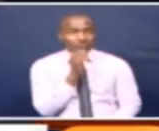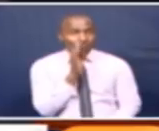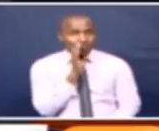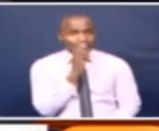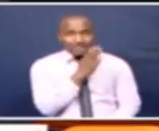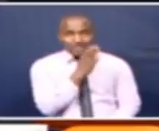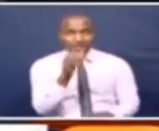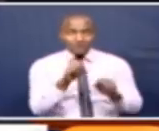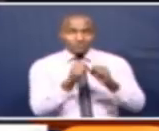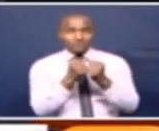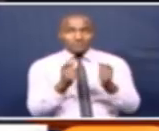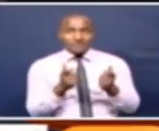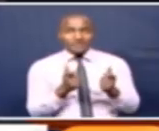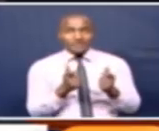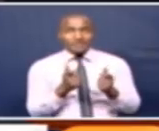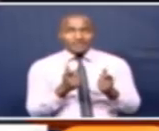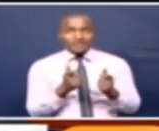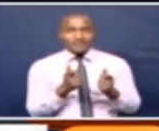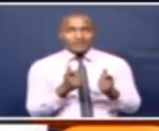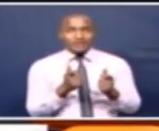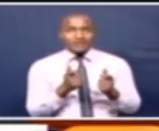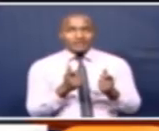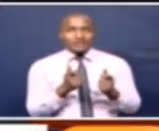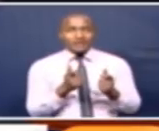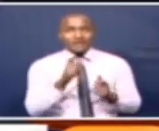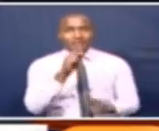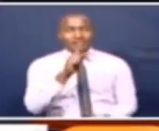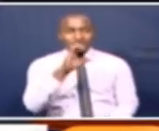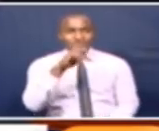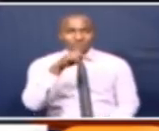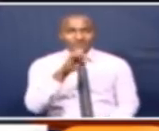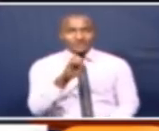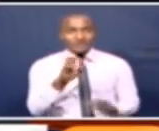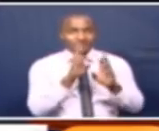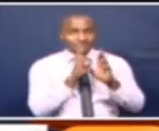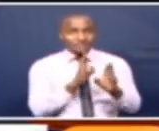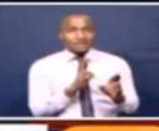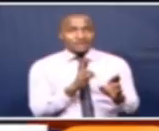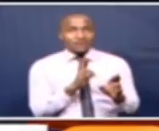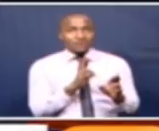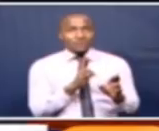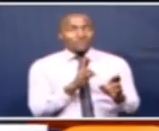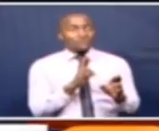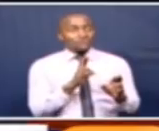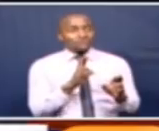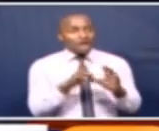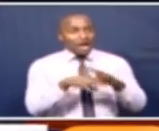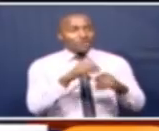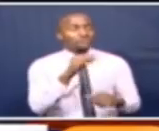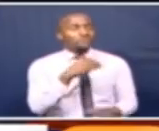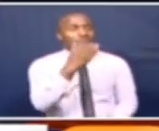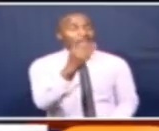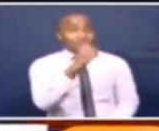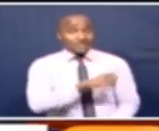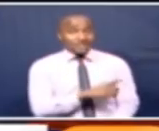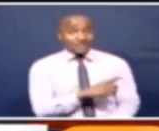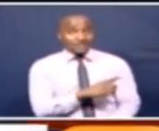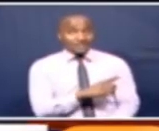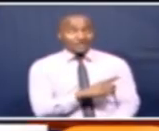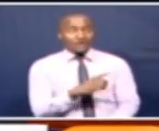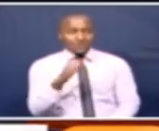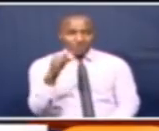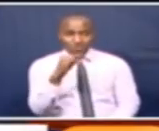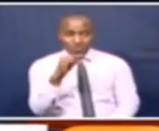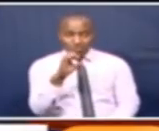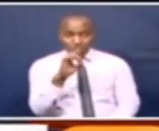on social media that the KCP results would be coming out the following day. And Goldalyn